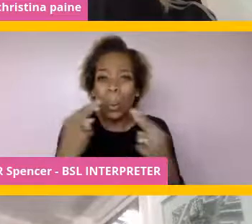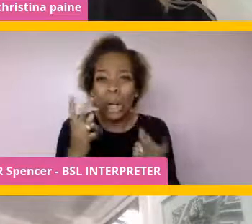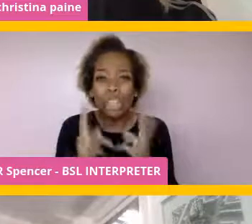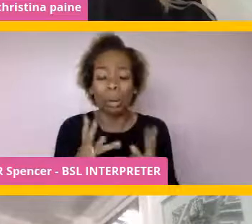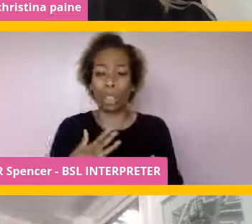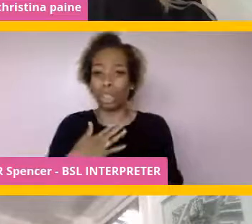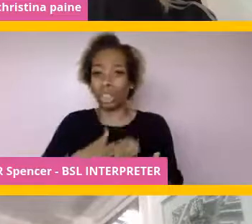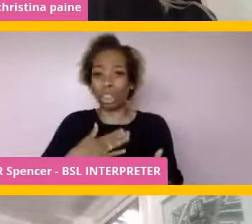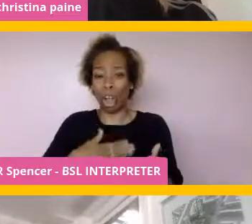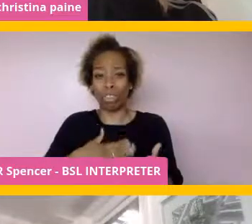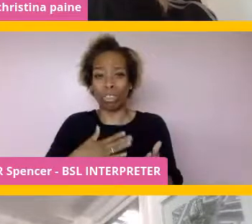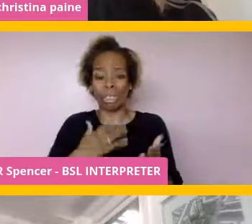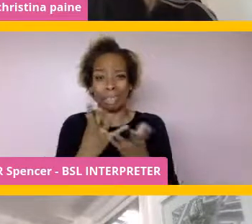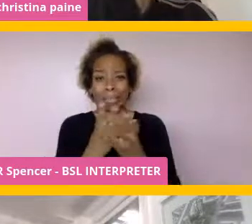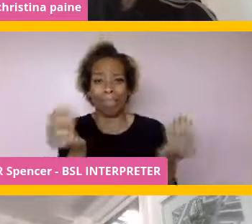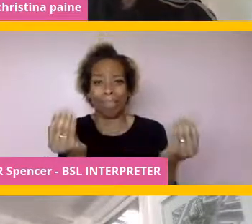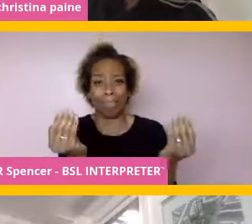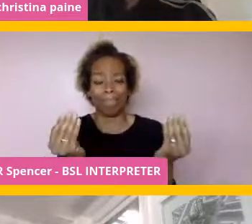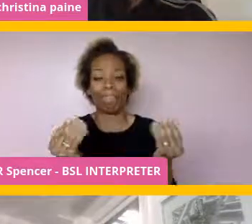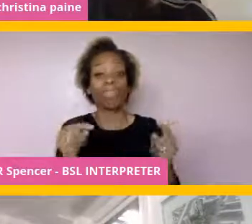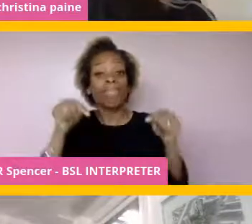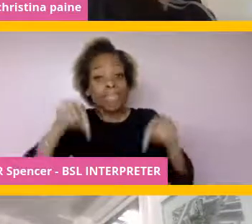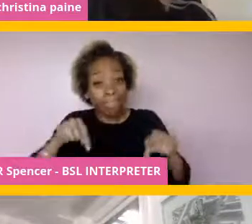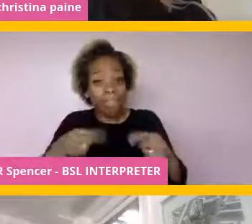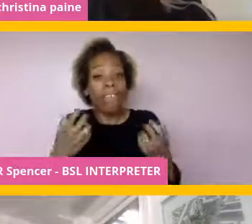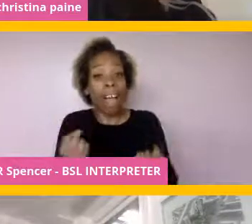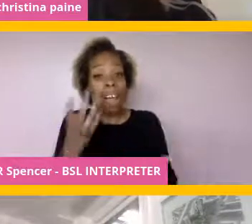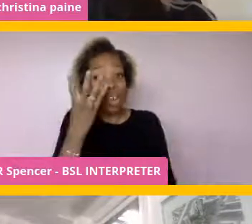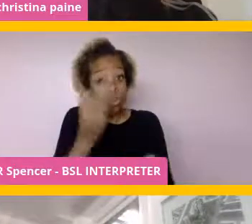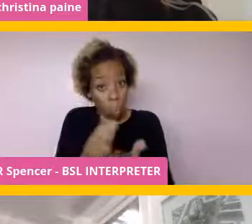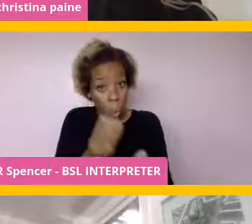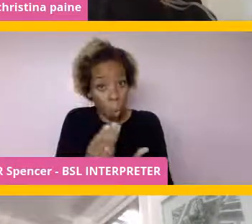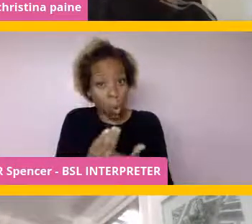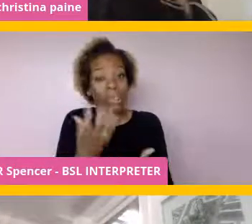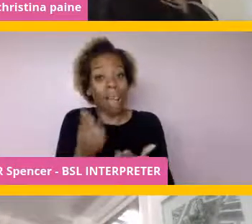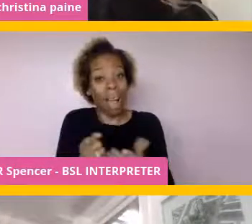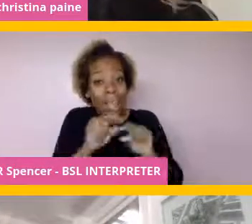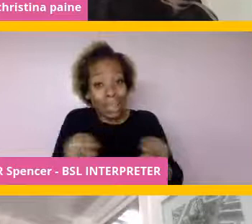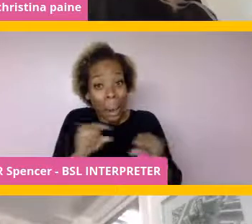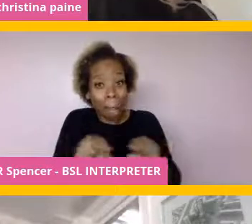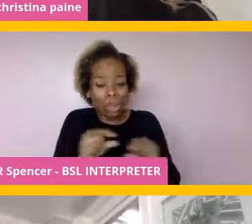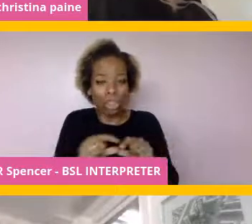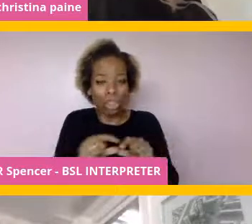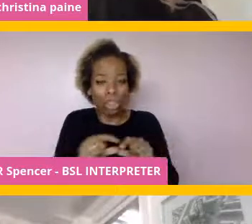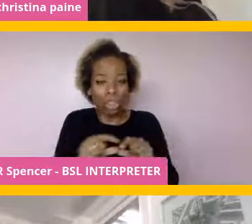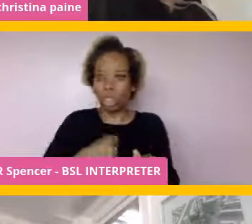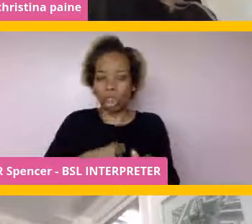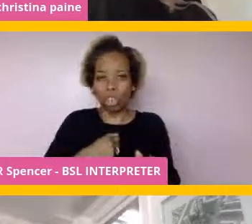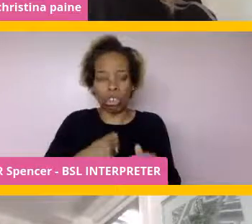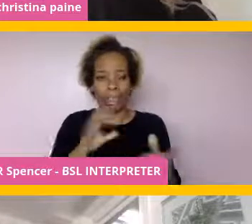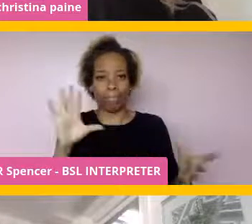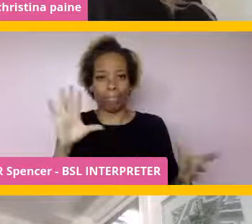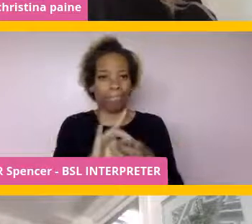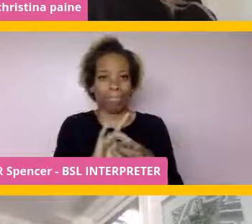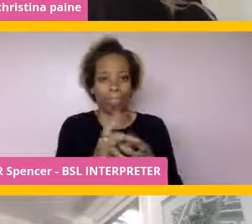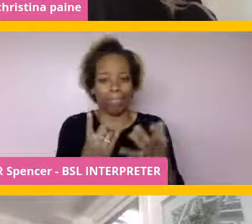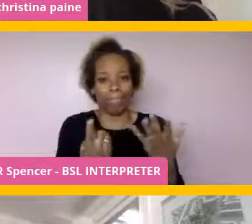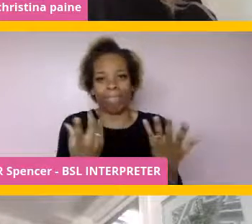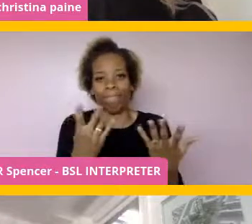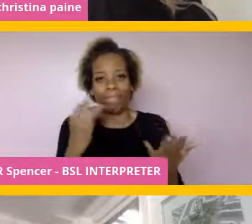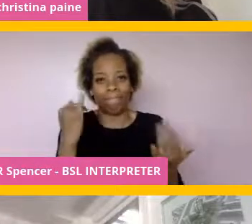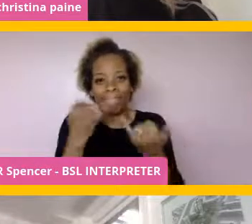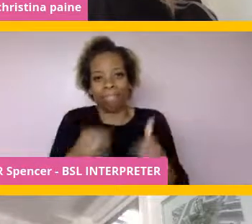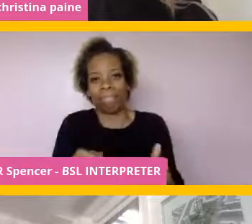Apologies for anything you missed. And the recorded version will have captions, but huge apologies for that. As I said,